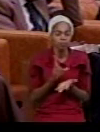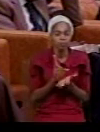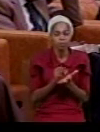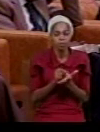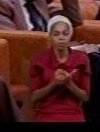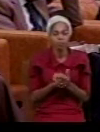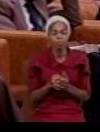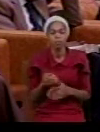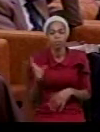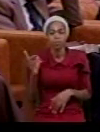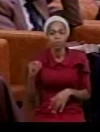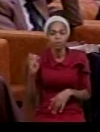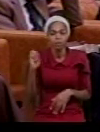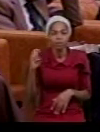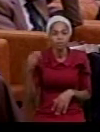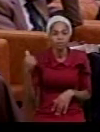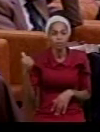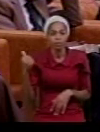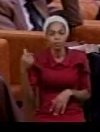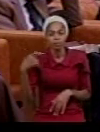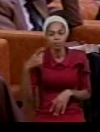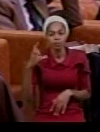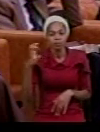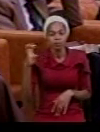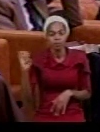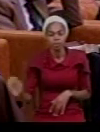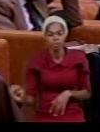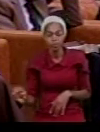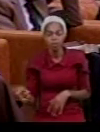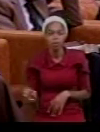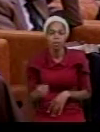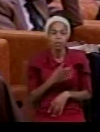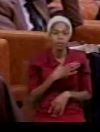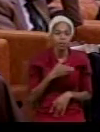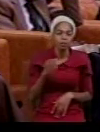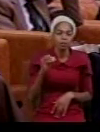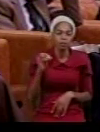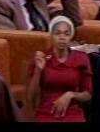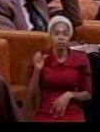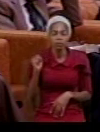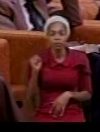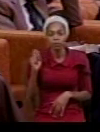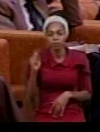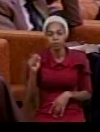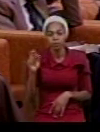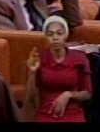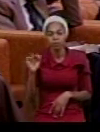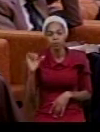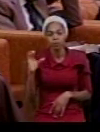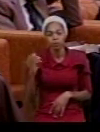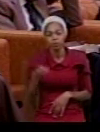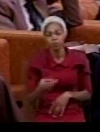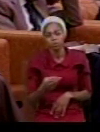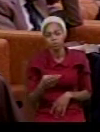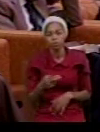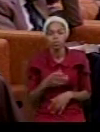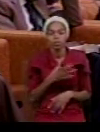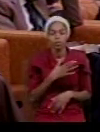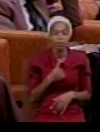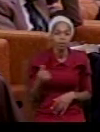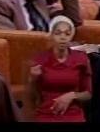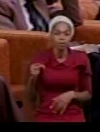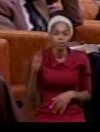eagle and the ossifleg and the osprey and the